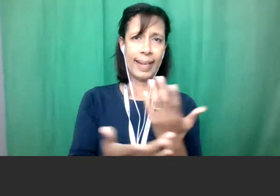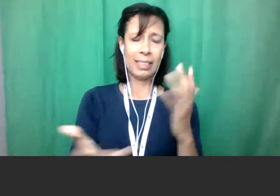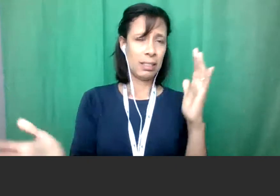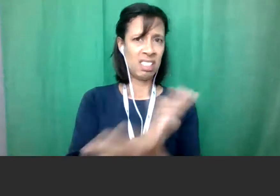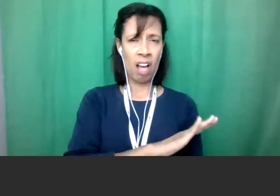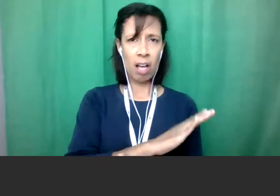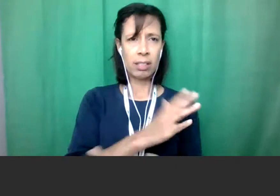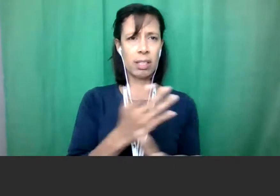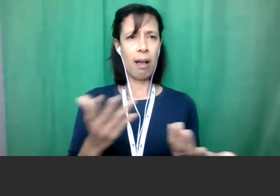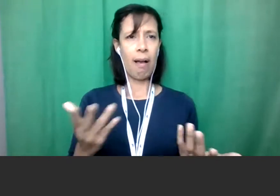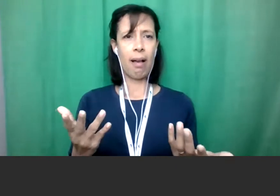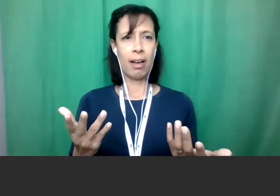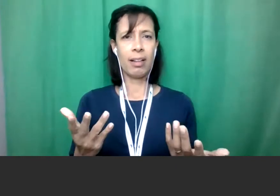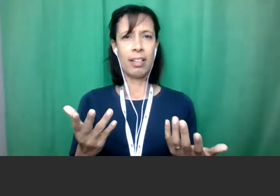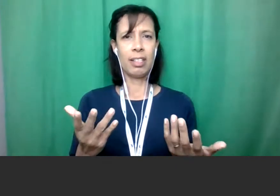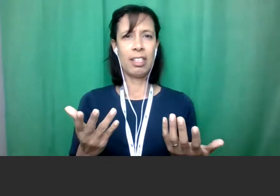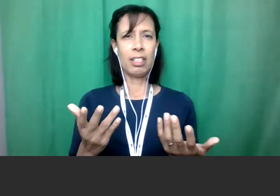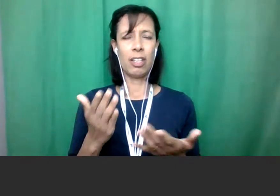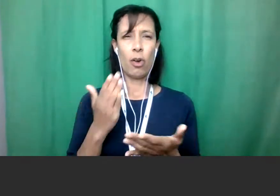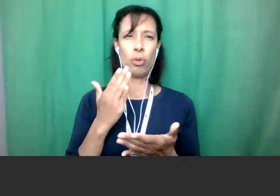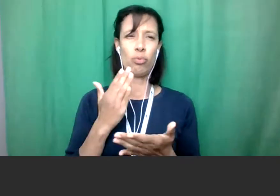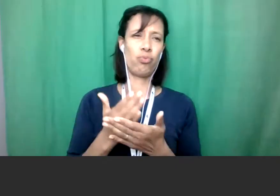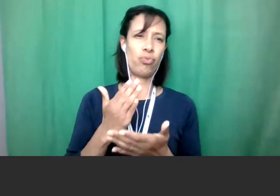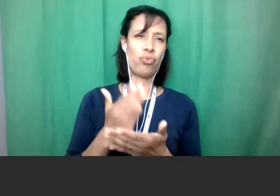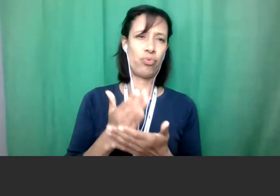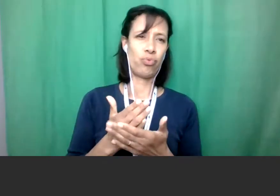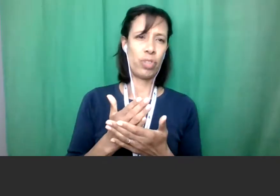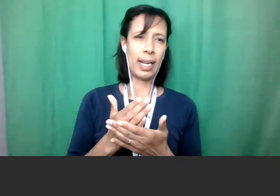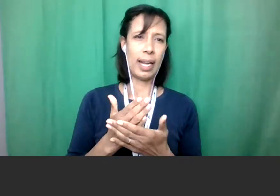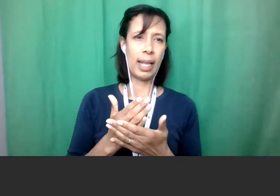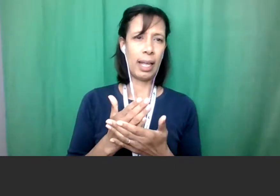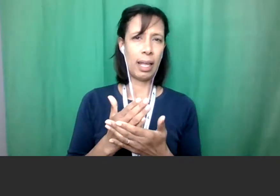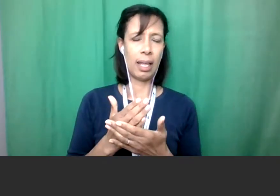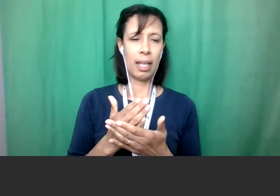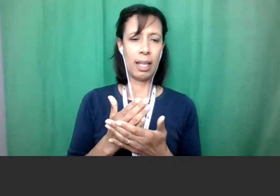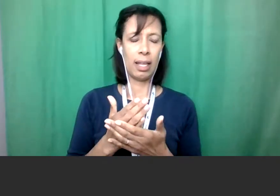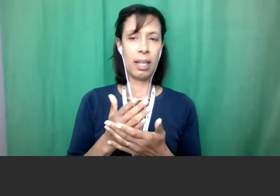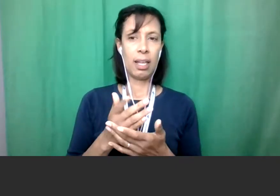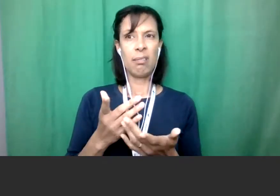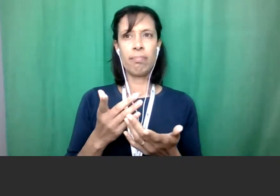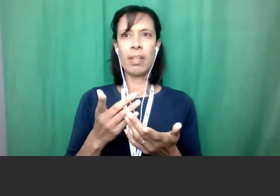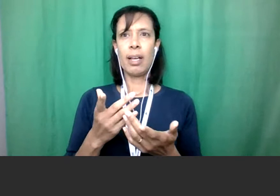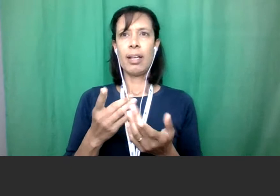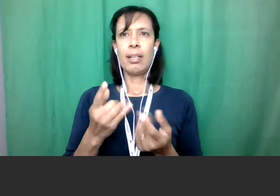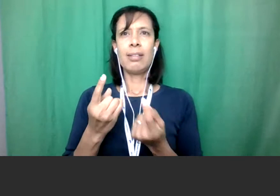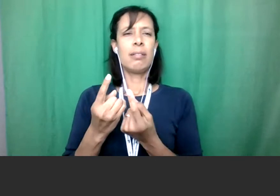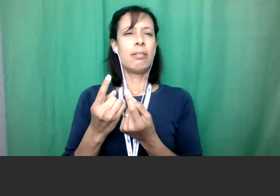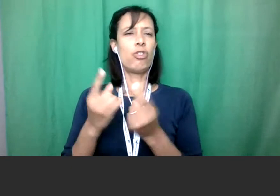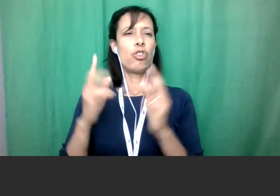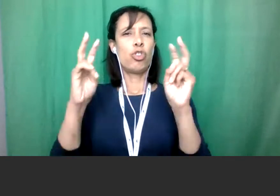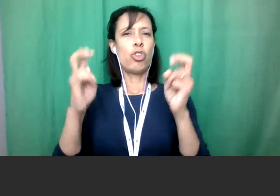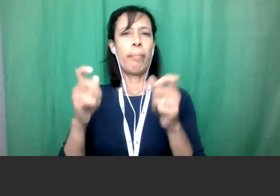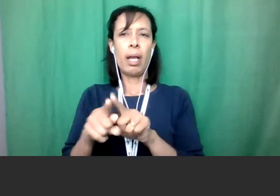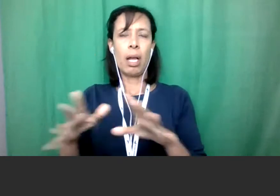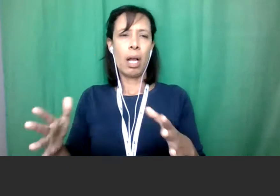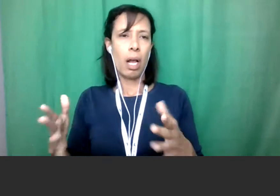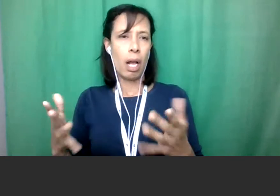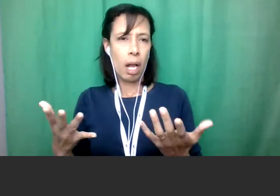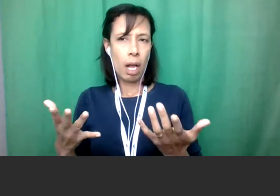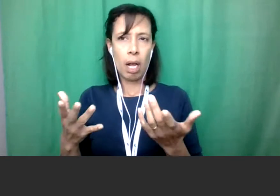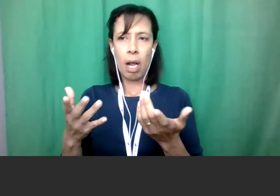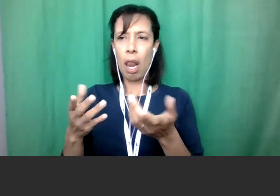the precision that you might find in a subject like chemistry or biology or physics or